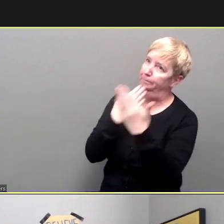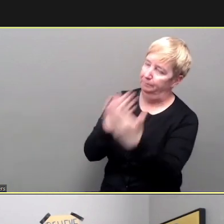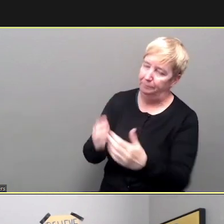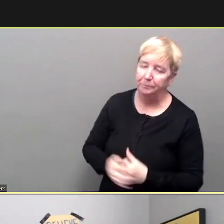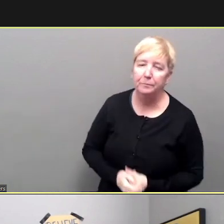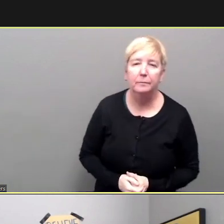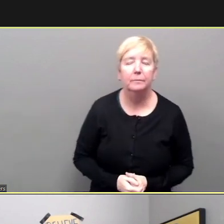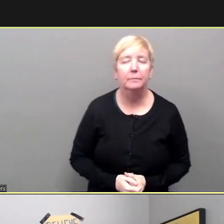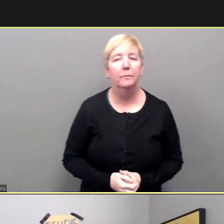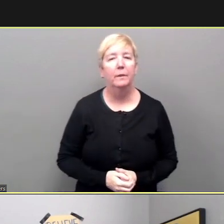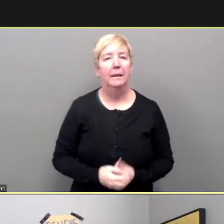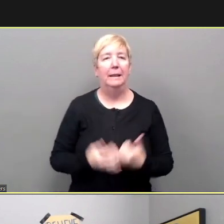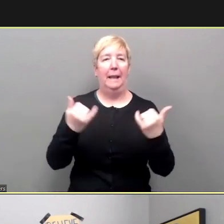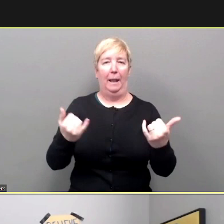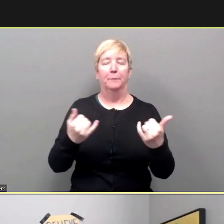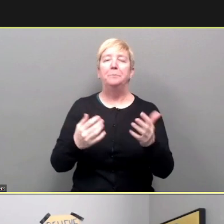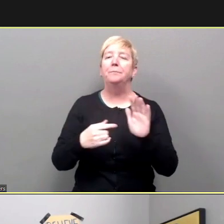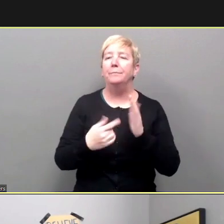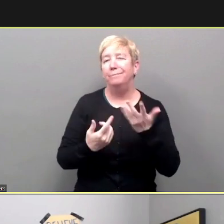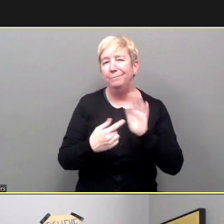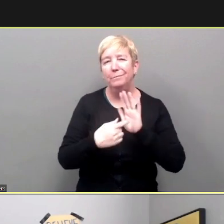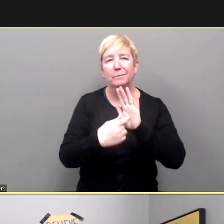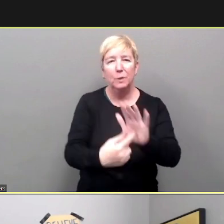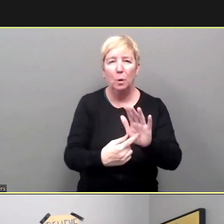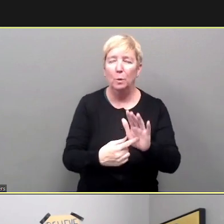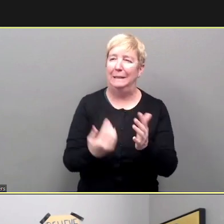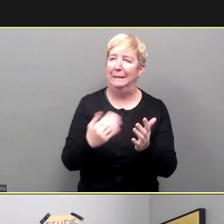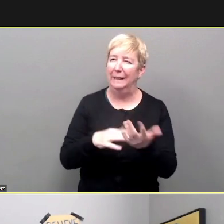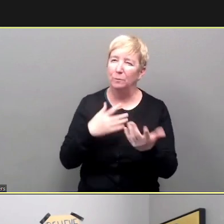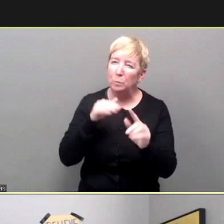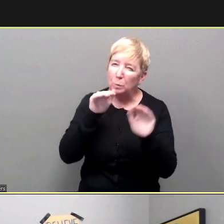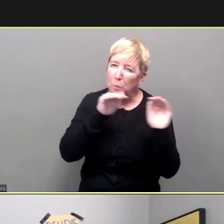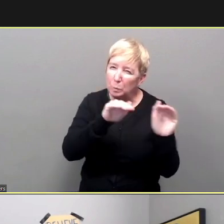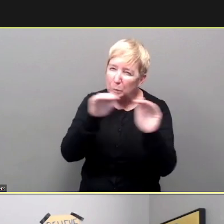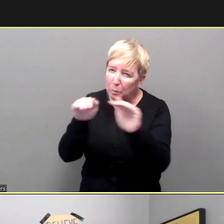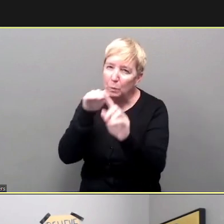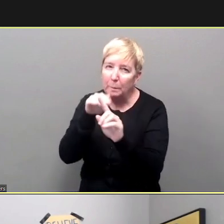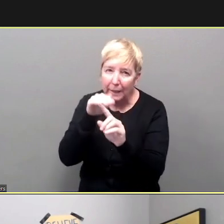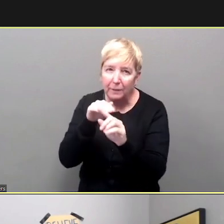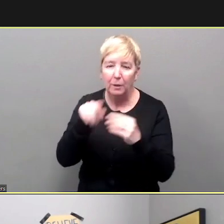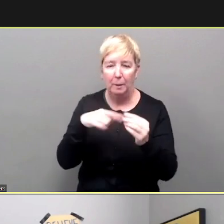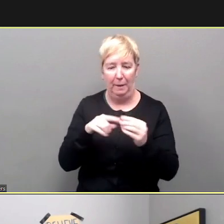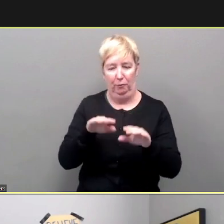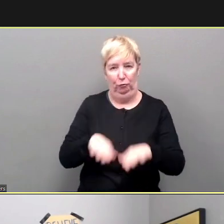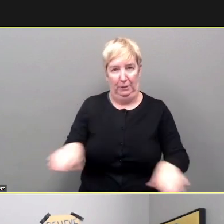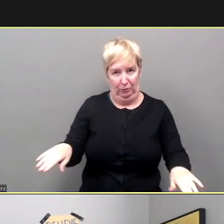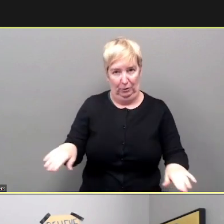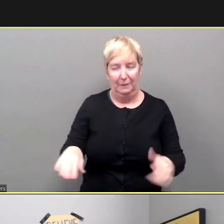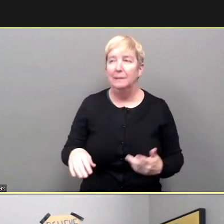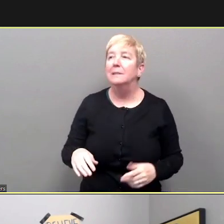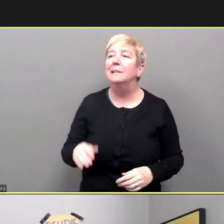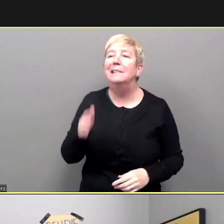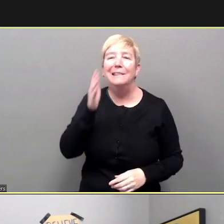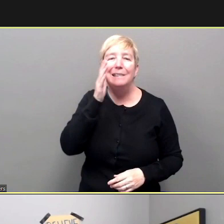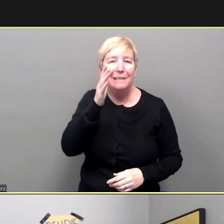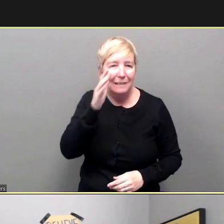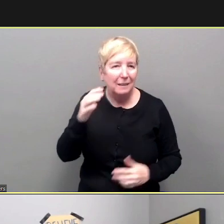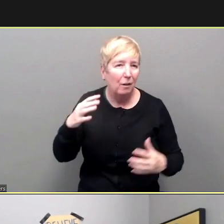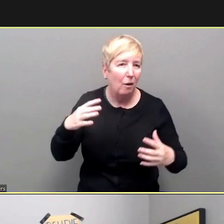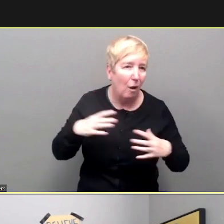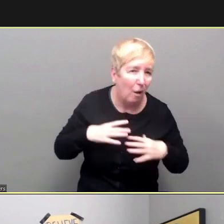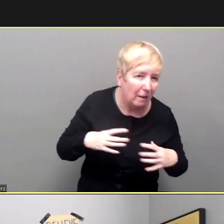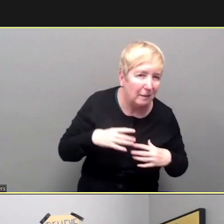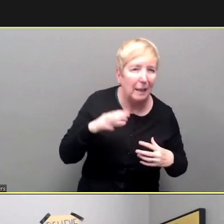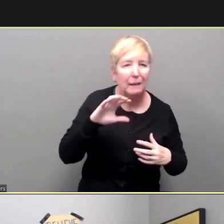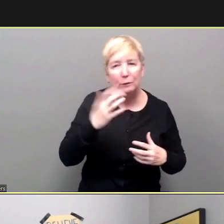So here is just another reminder about our kids. As we're coming into the holidays, the best way to keep